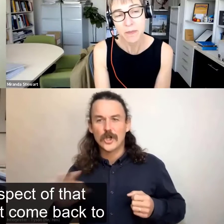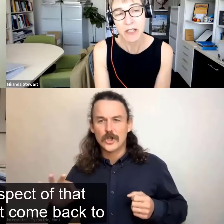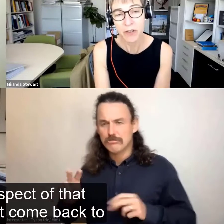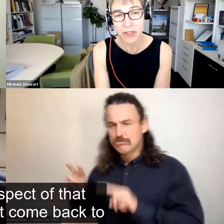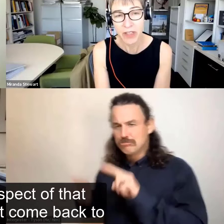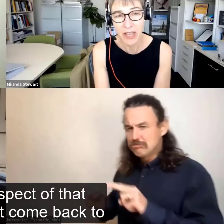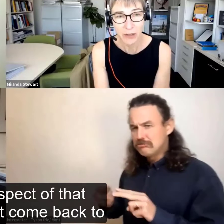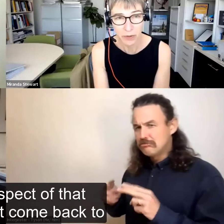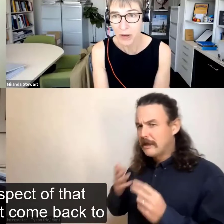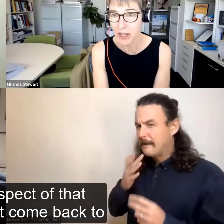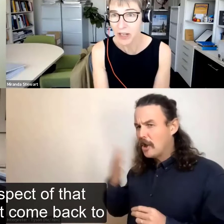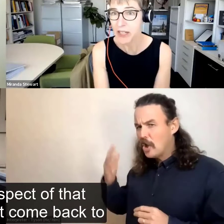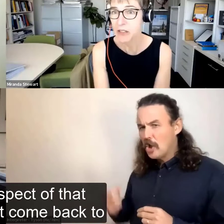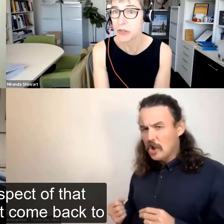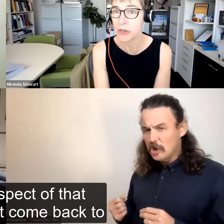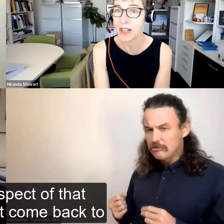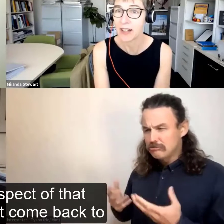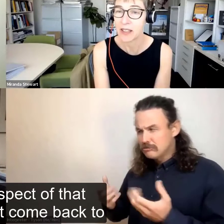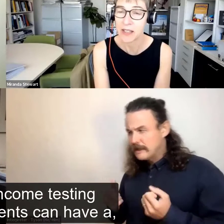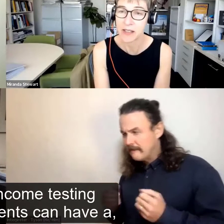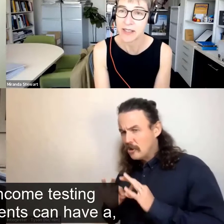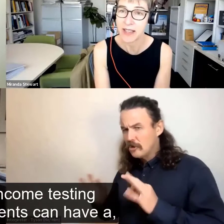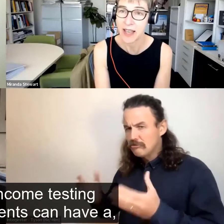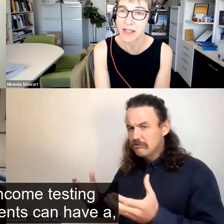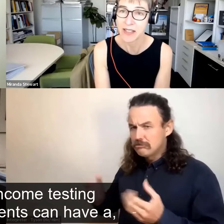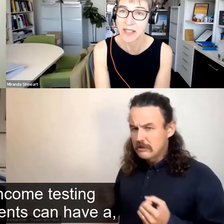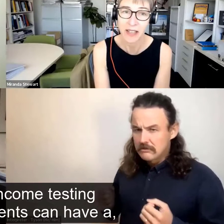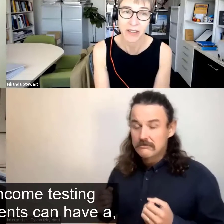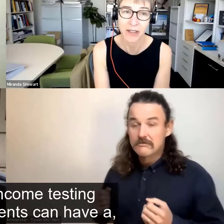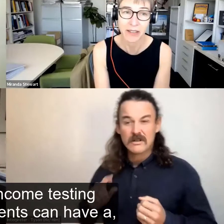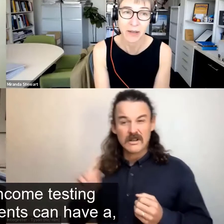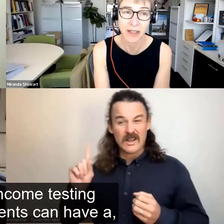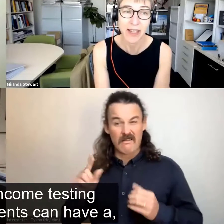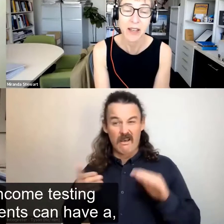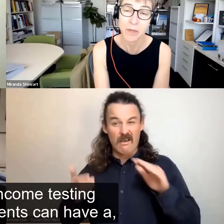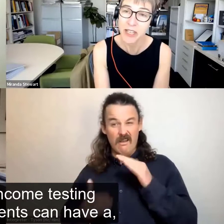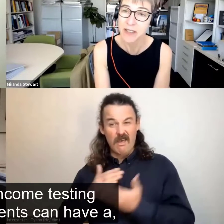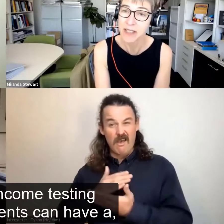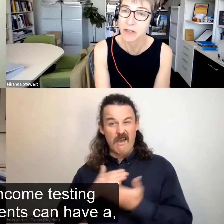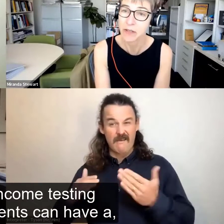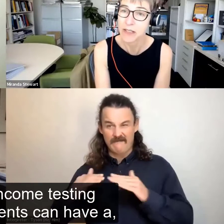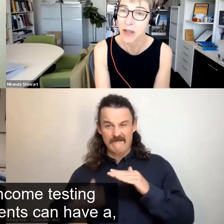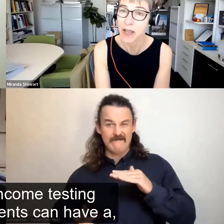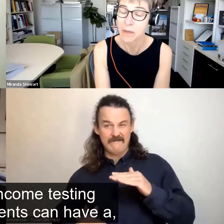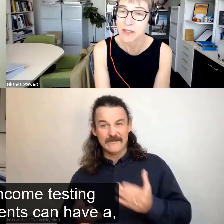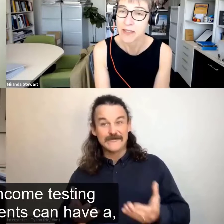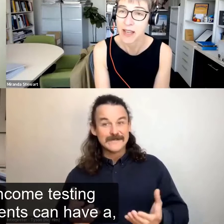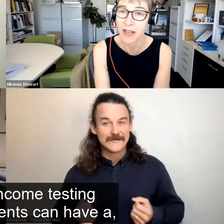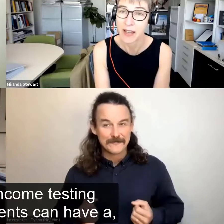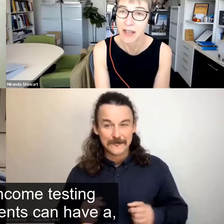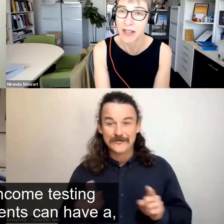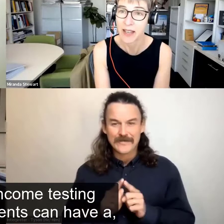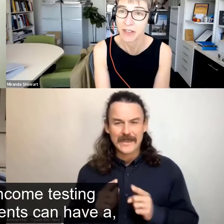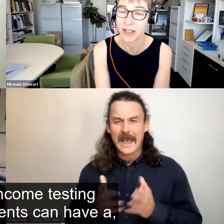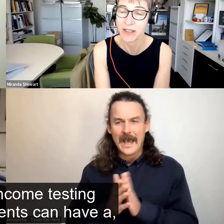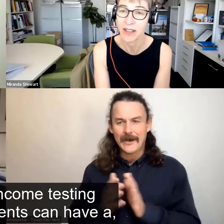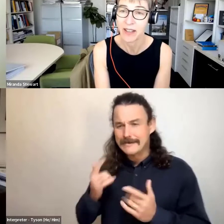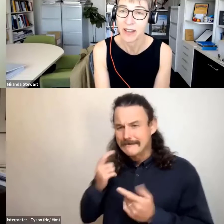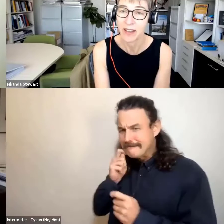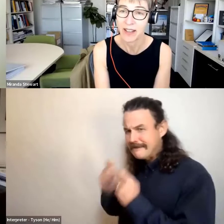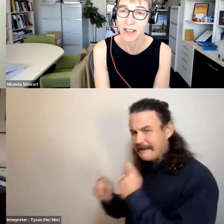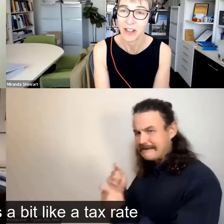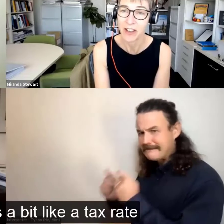Another aspect of that we might come back to is that the income testing of these payments can have